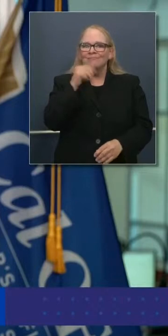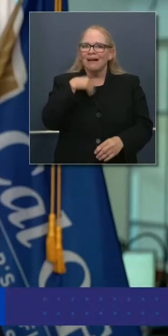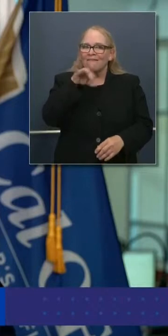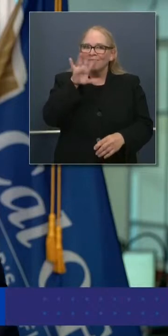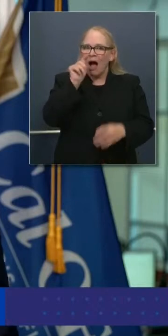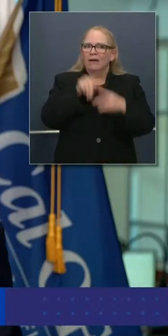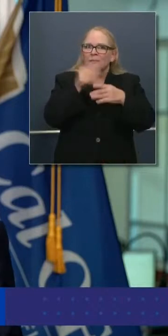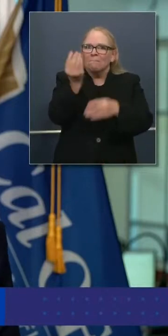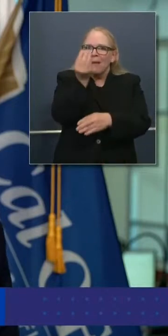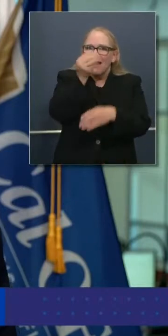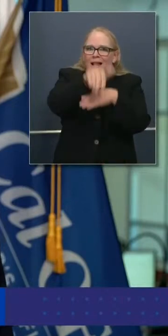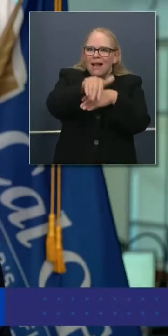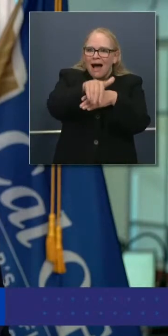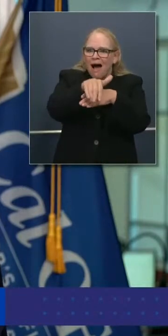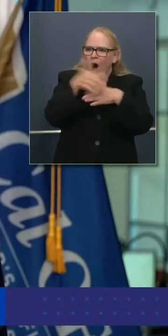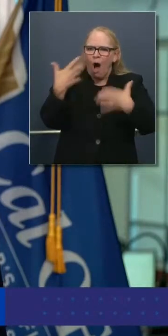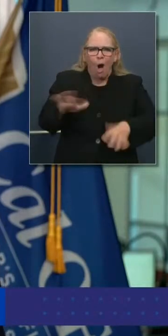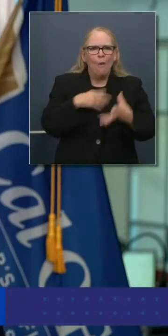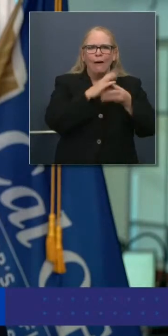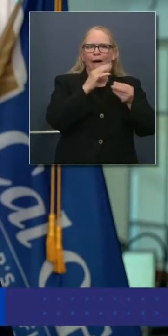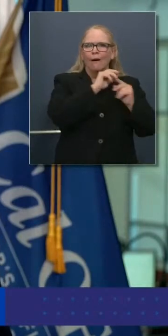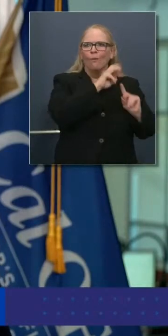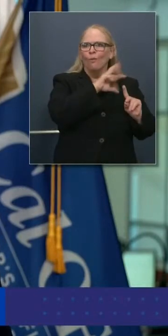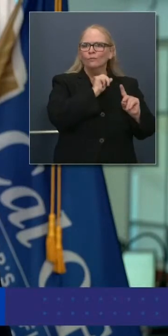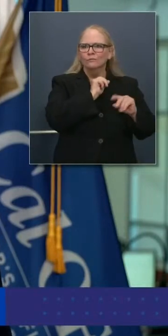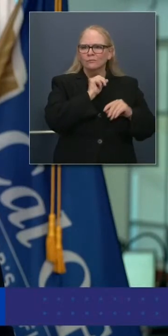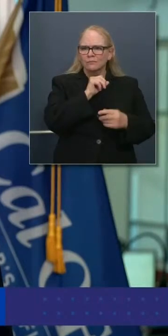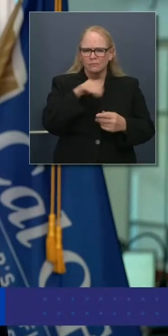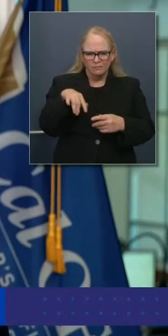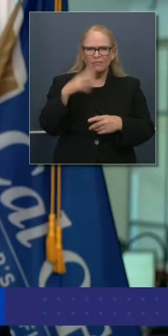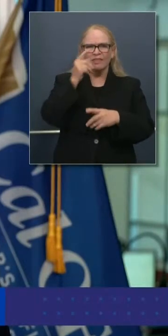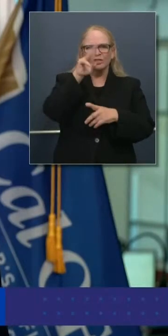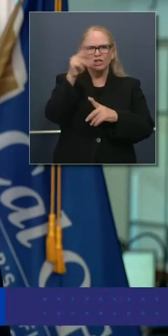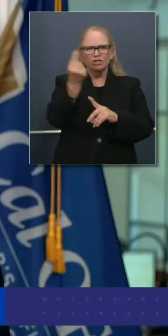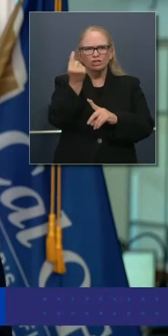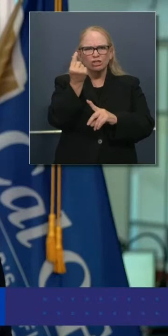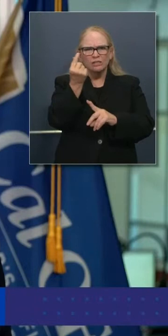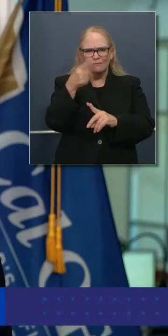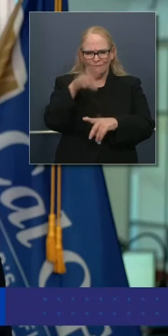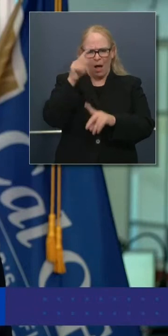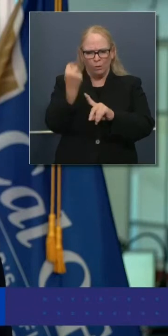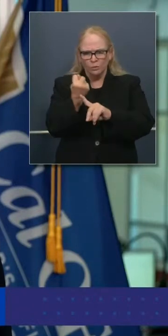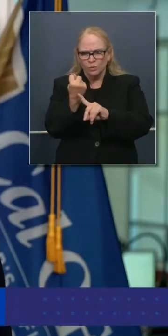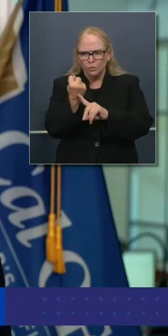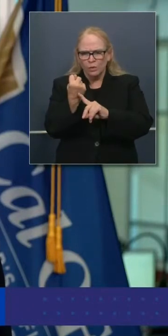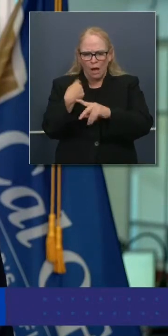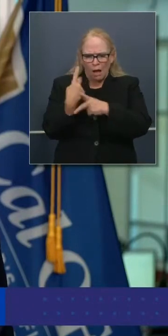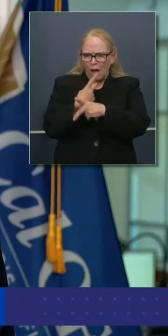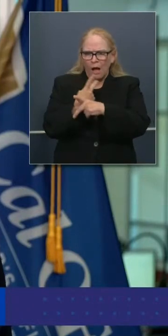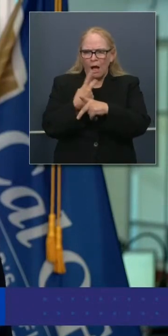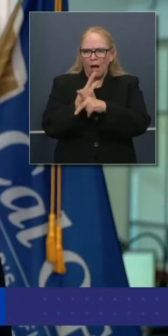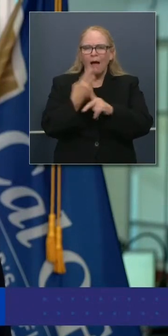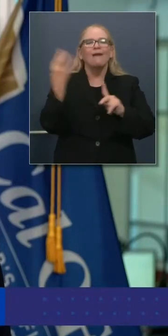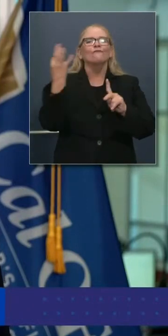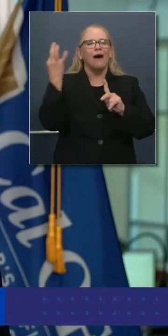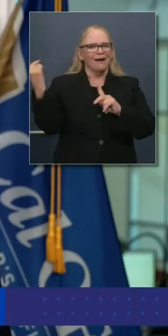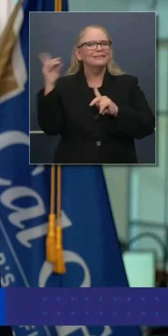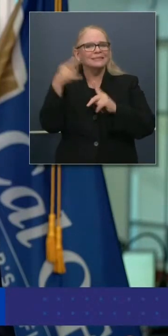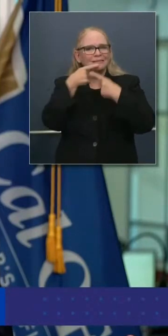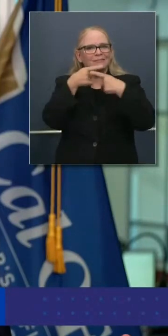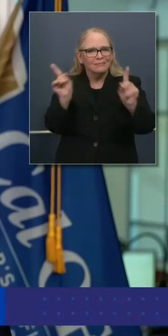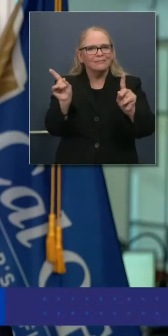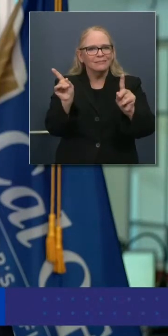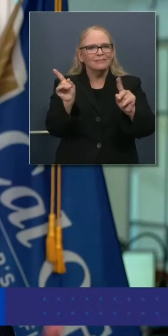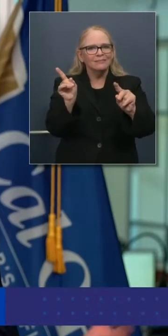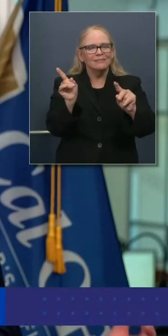out how far back it went. Friday, we reinforced that, roughly 14 days. We learned about it after the presentation.